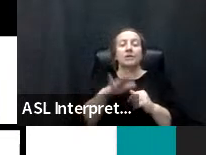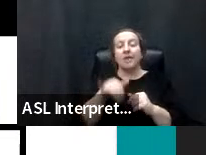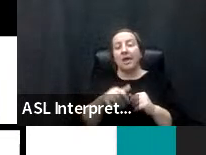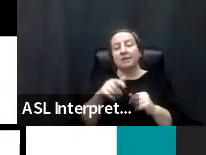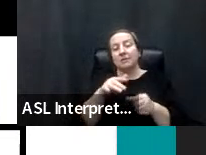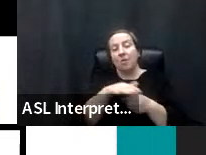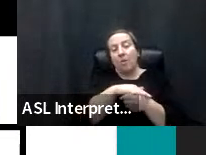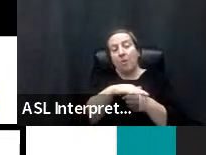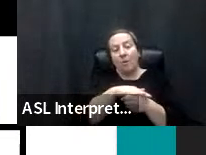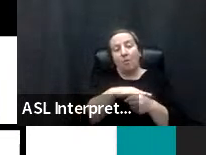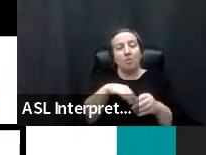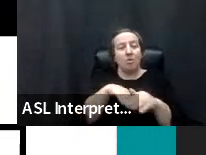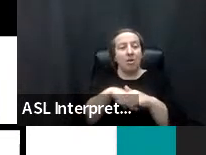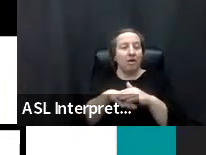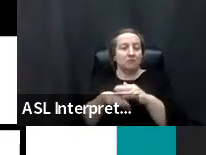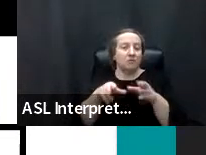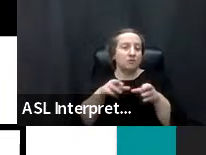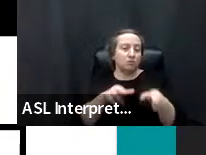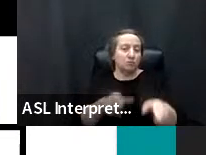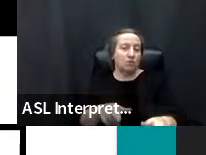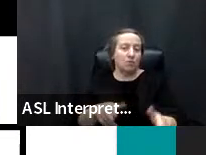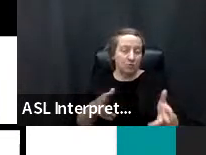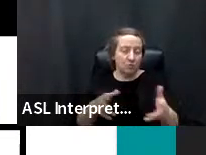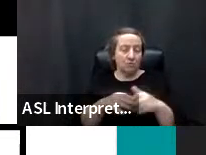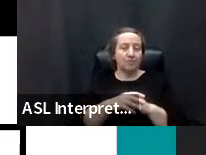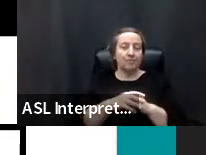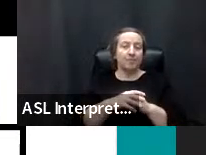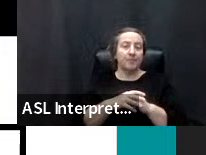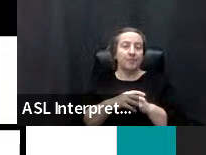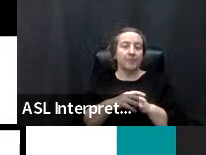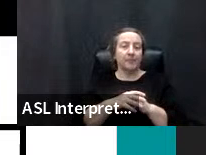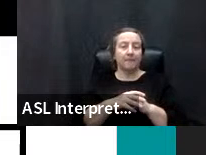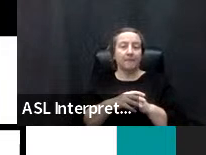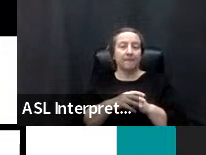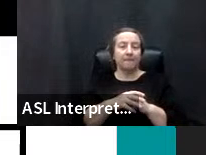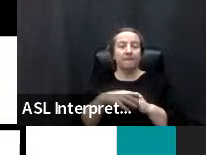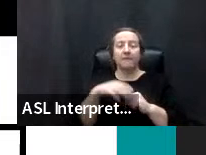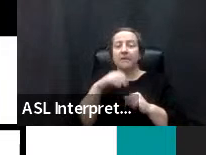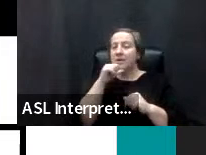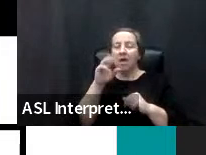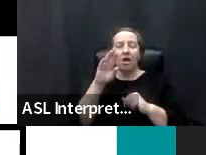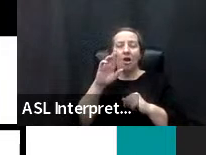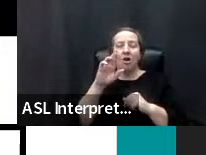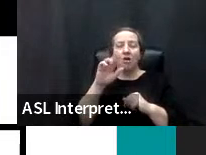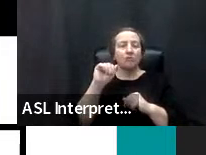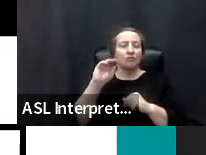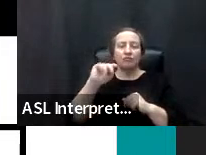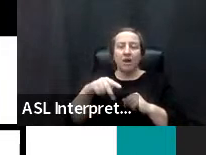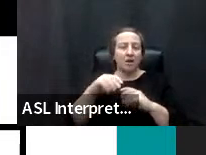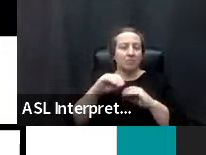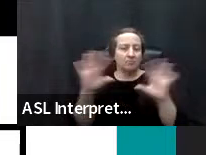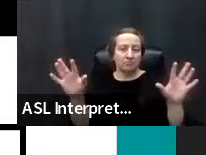local access roads where no ramps are connecting to it.